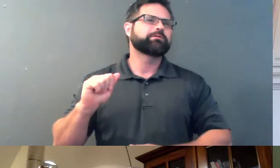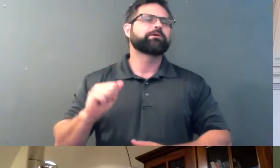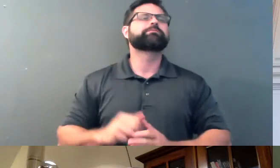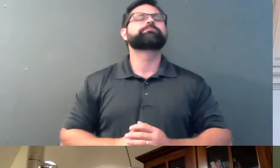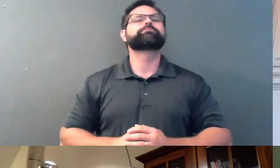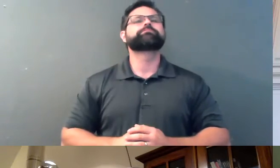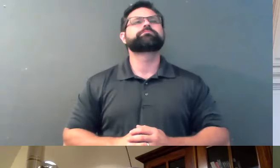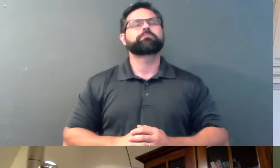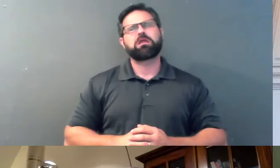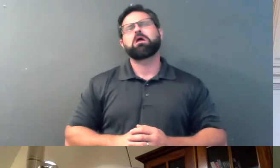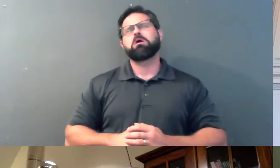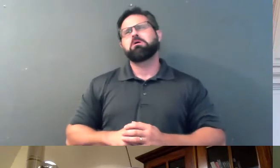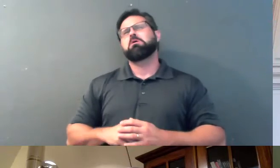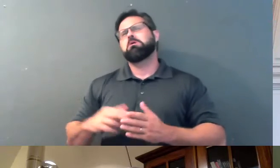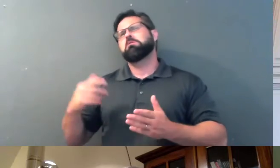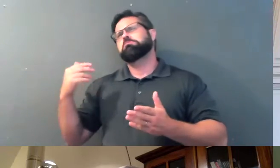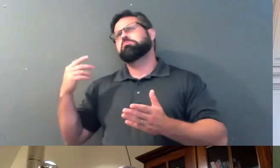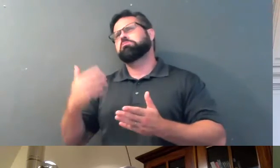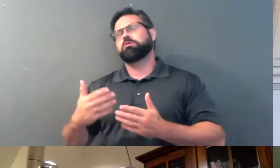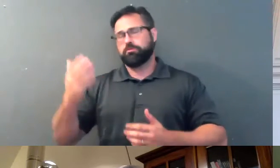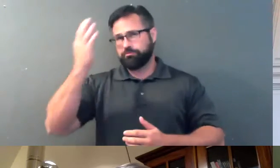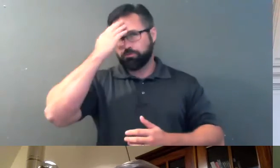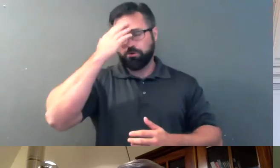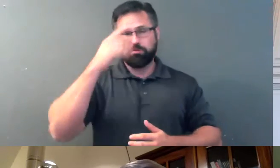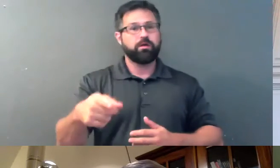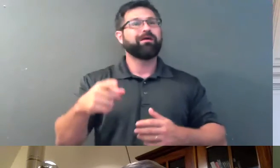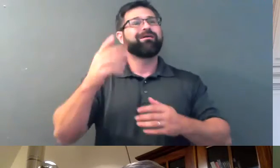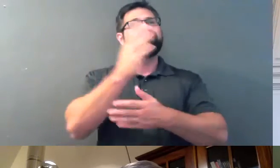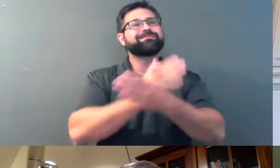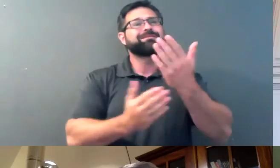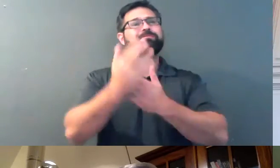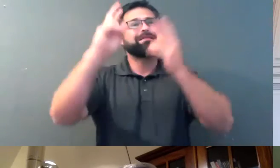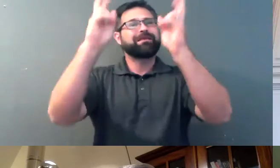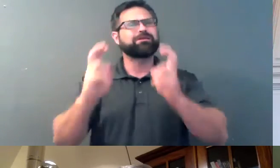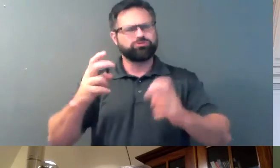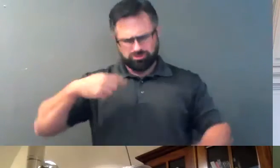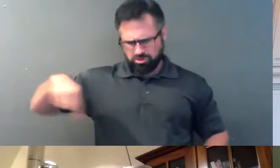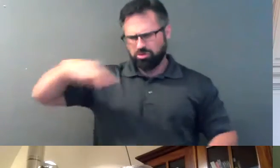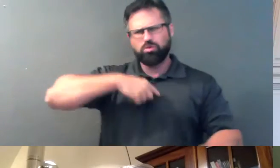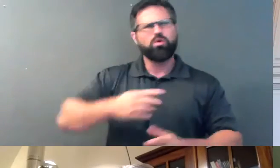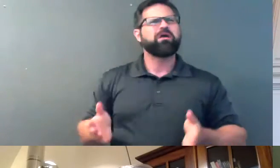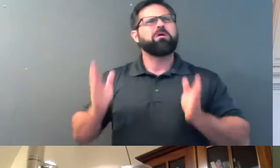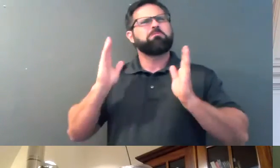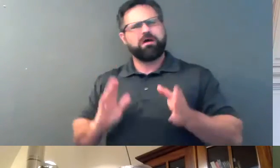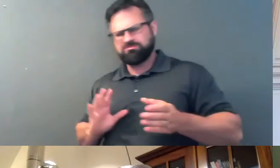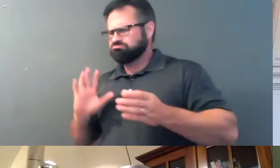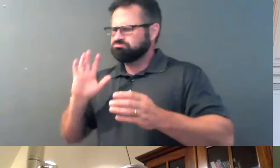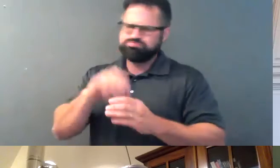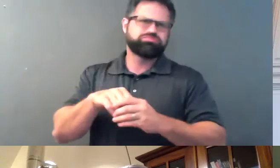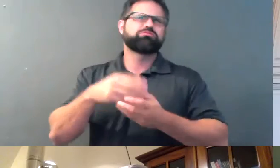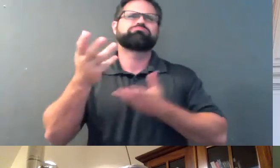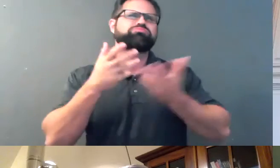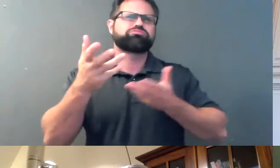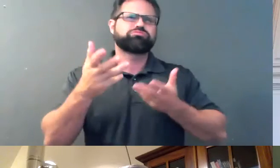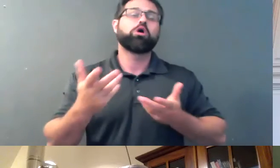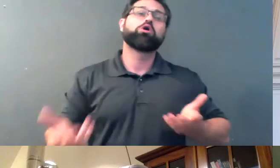that there can be nothing about us without us, which means that people with disabilities must be